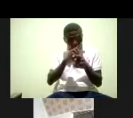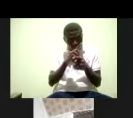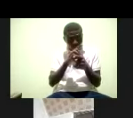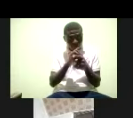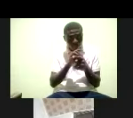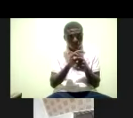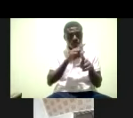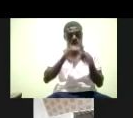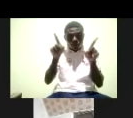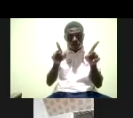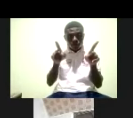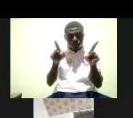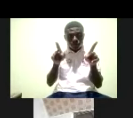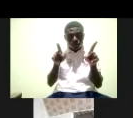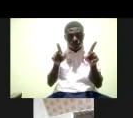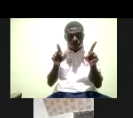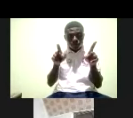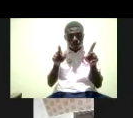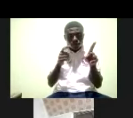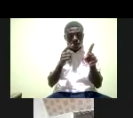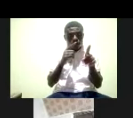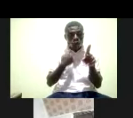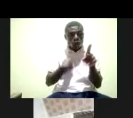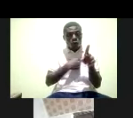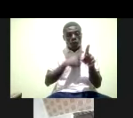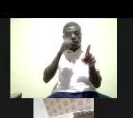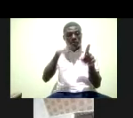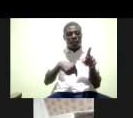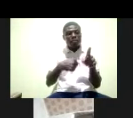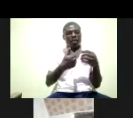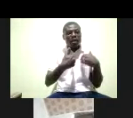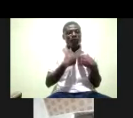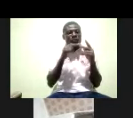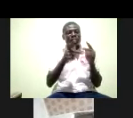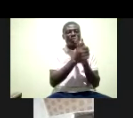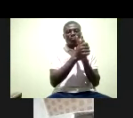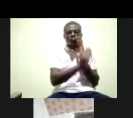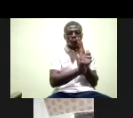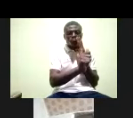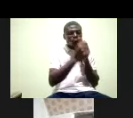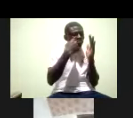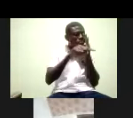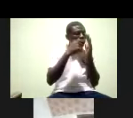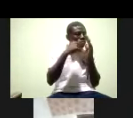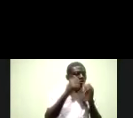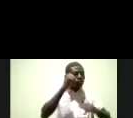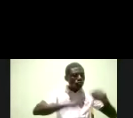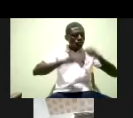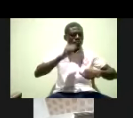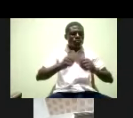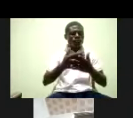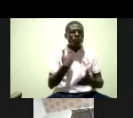but we need a formal diagnosis. And who does the diagnosis for auditory processing?